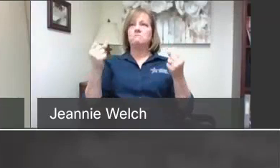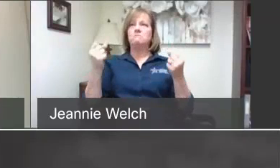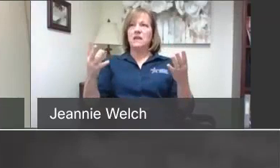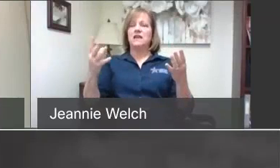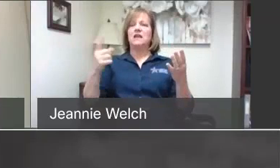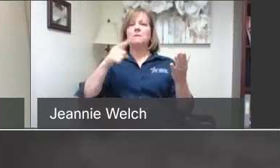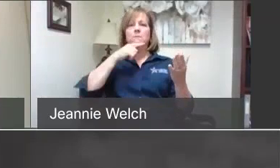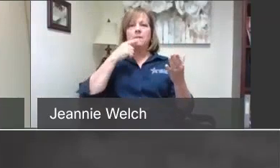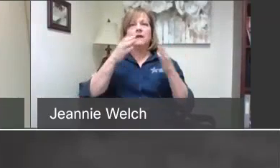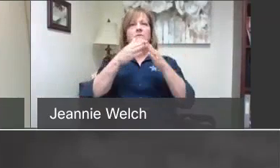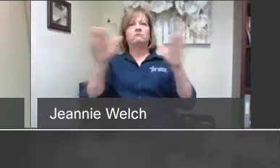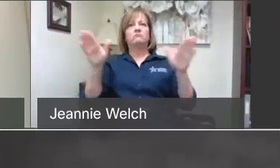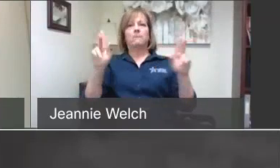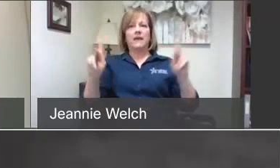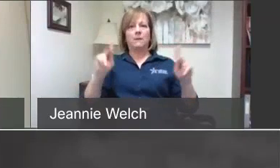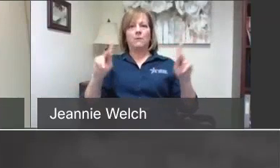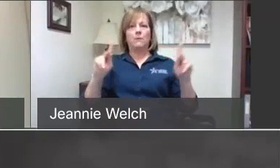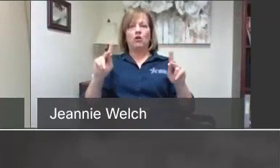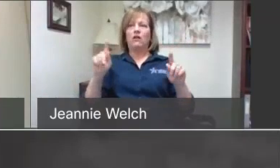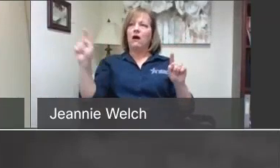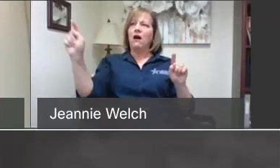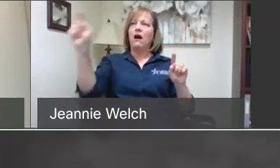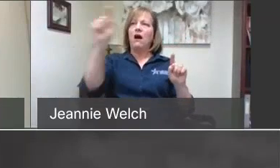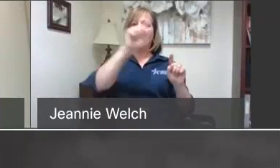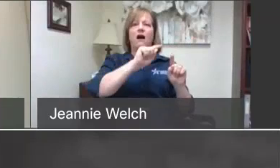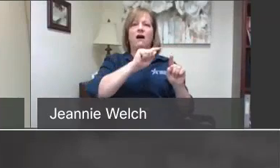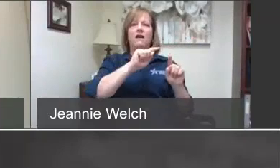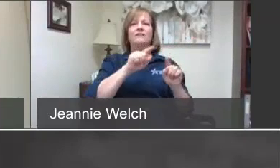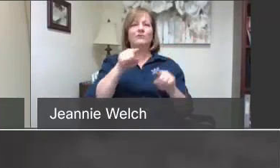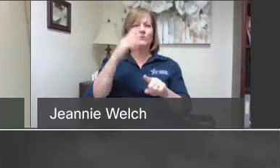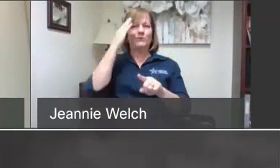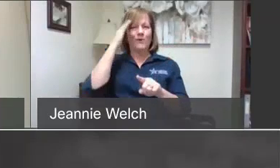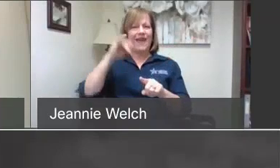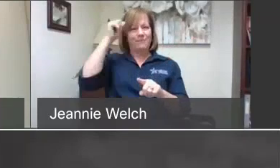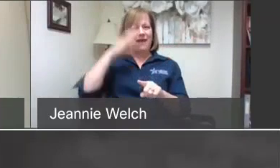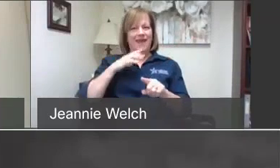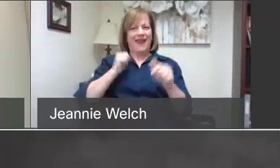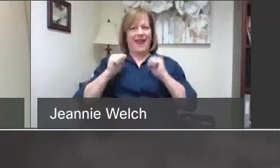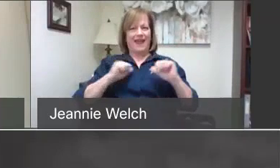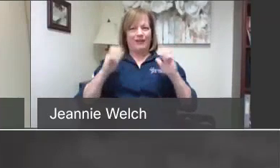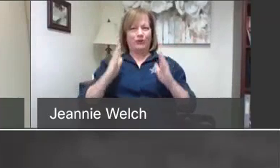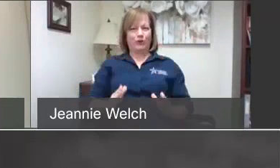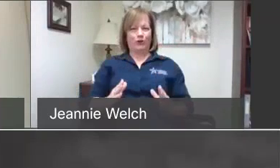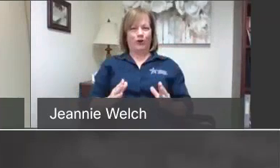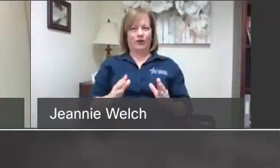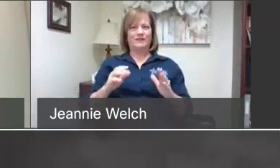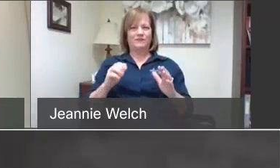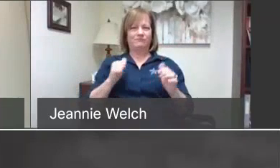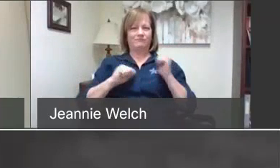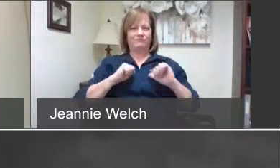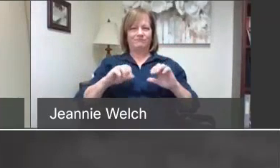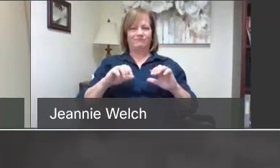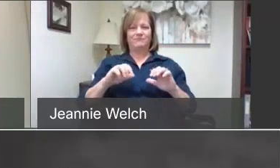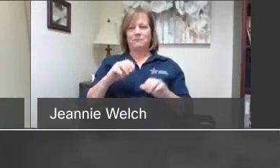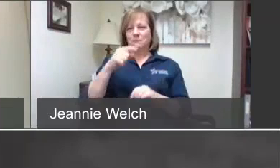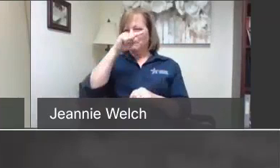that really touched our hearts. And of course, the guy who played Black Panther is one of them. So why do we grieve people